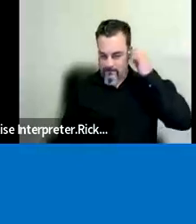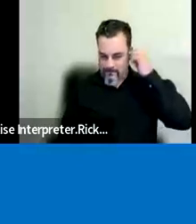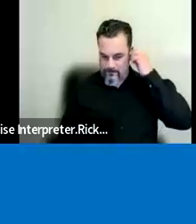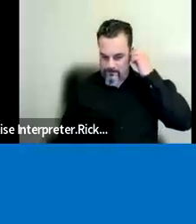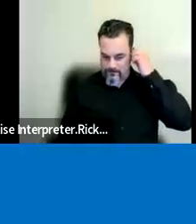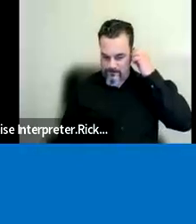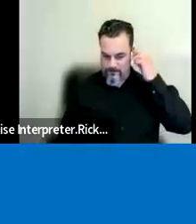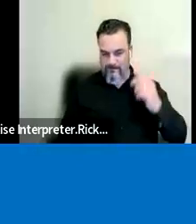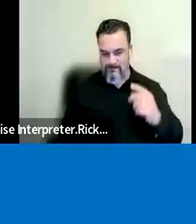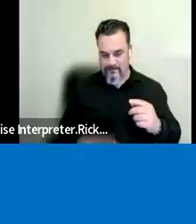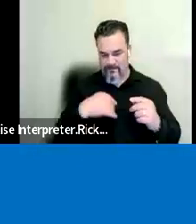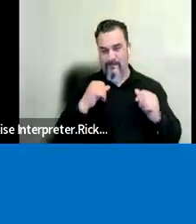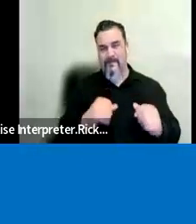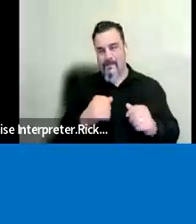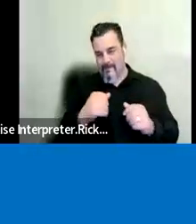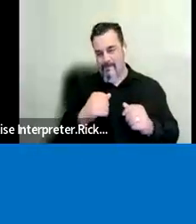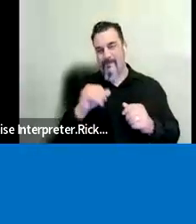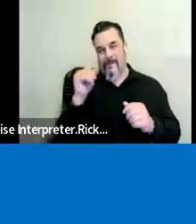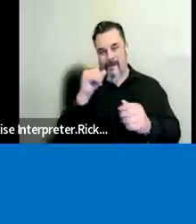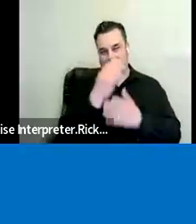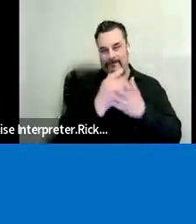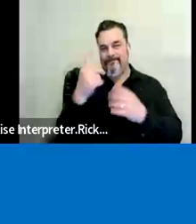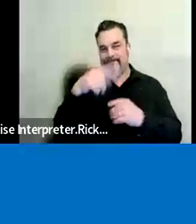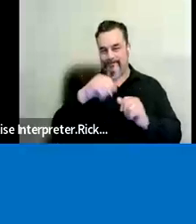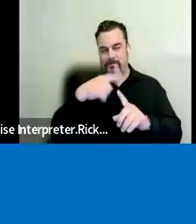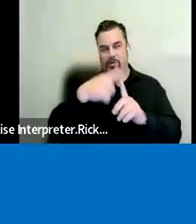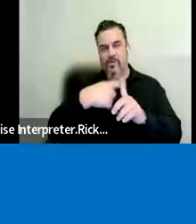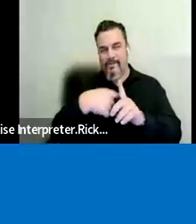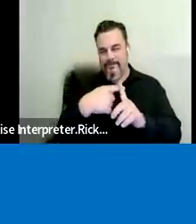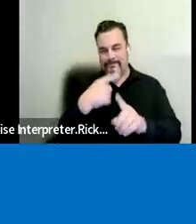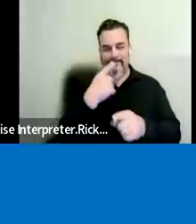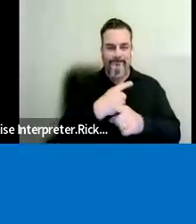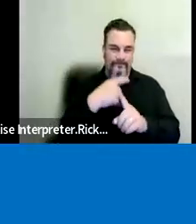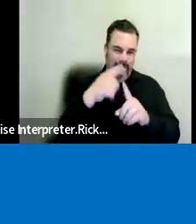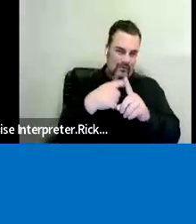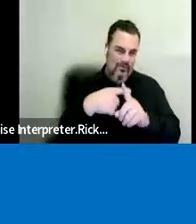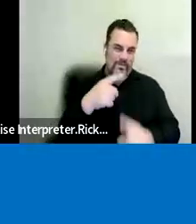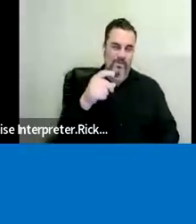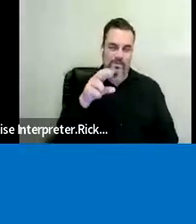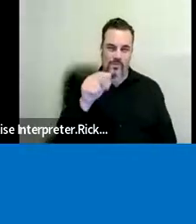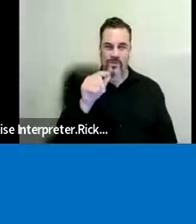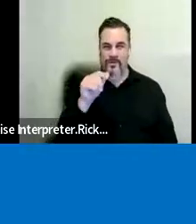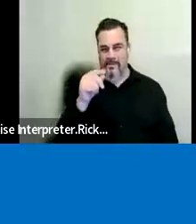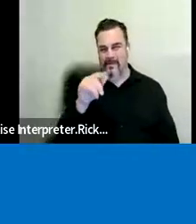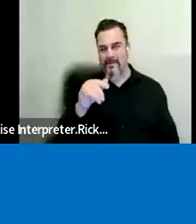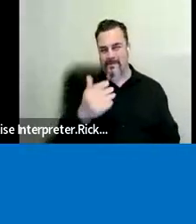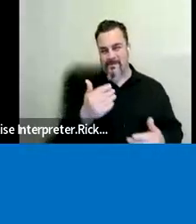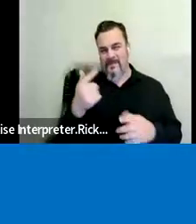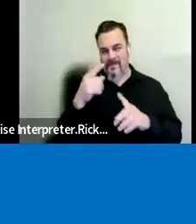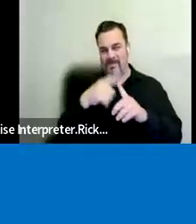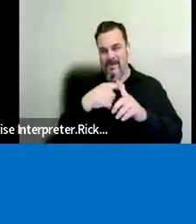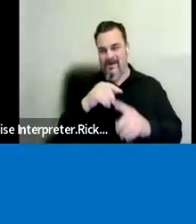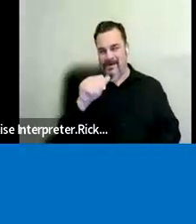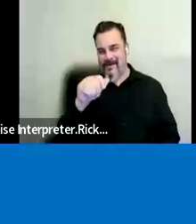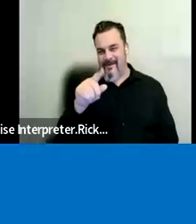Okay, I can tell you some of them can be rented, right? They can, yeah, rent a porta potty. I was going to say, Sarah, you probably have rented like the